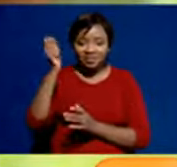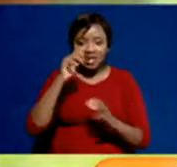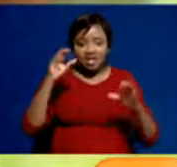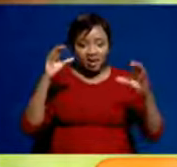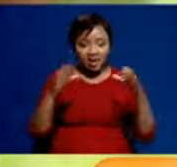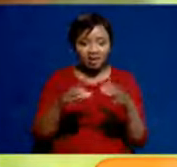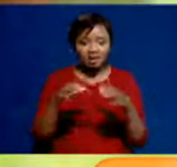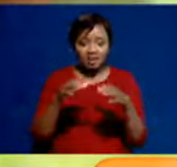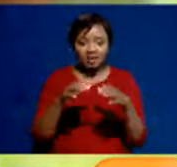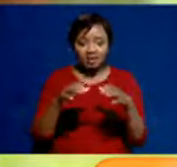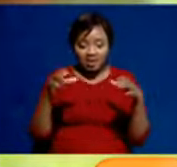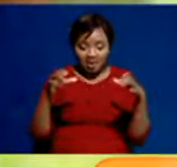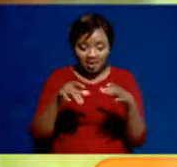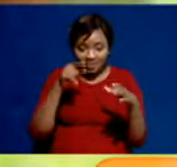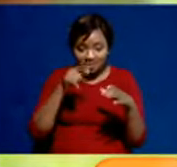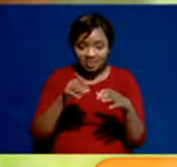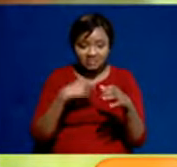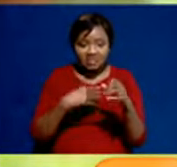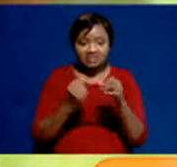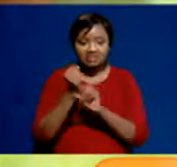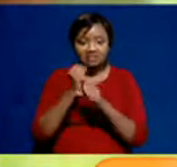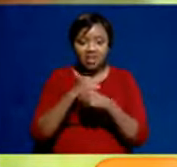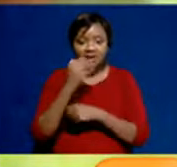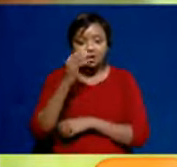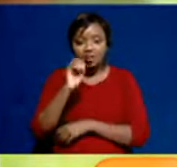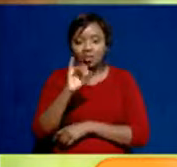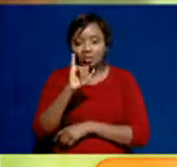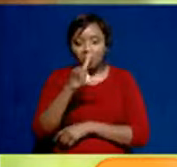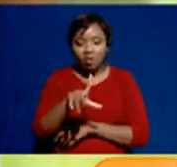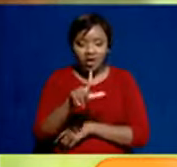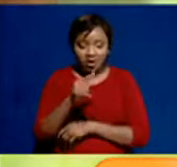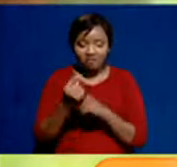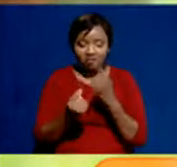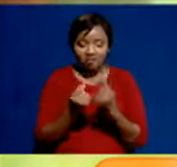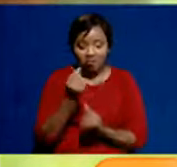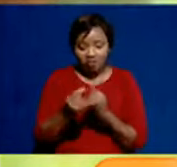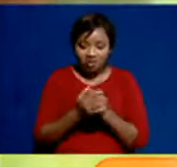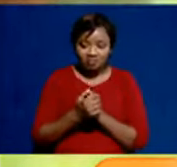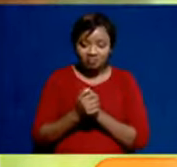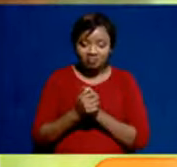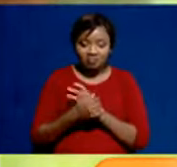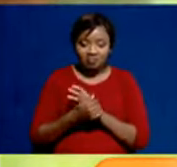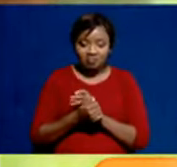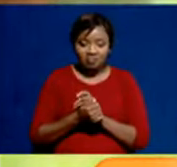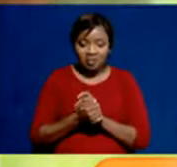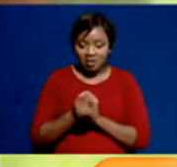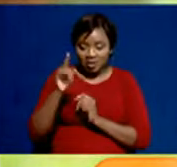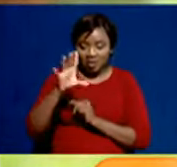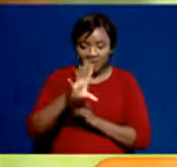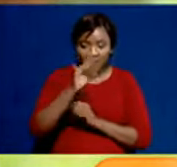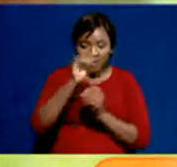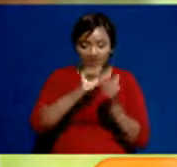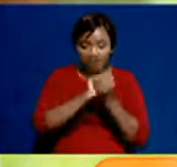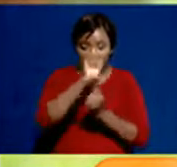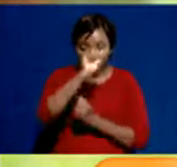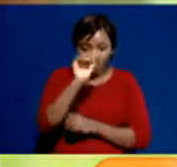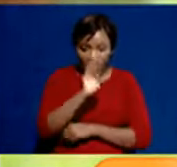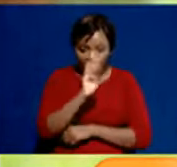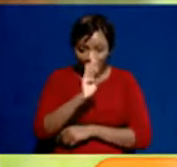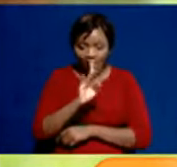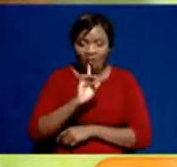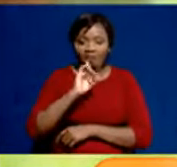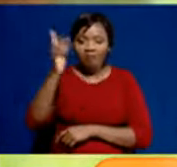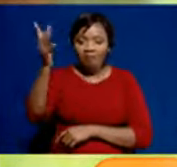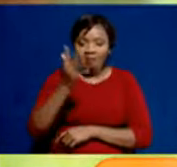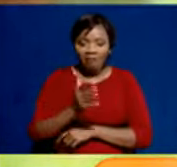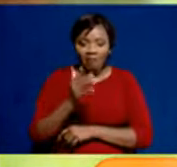that are producing edible oils. They took 15 billion imported oils. A